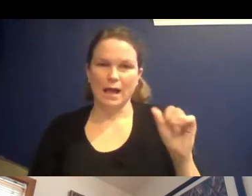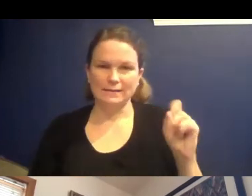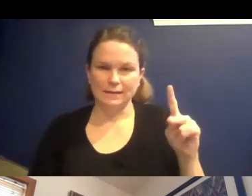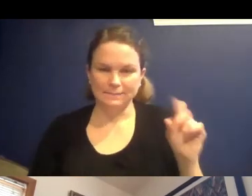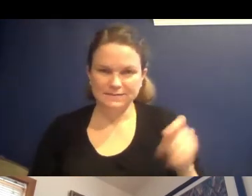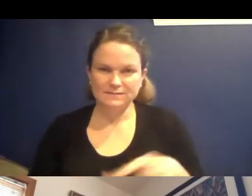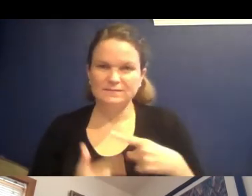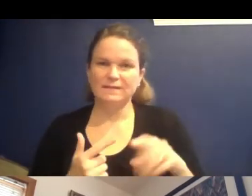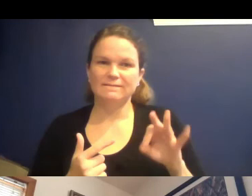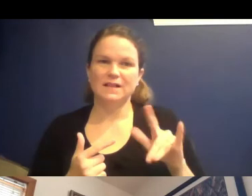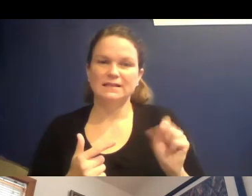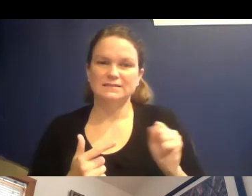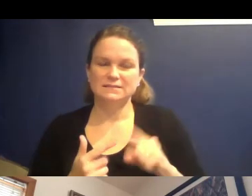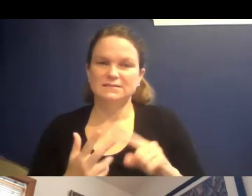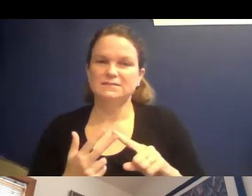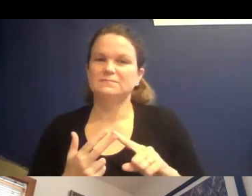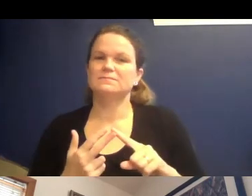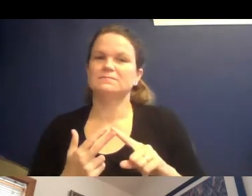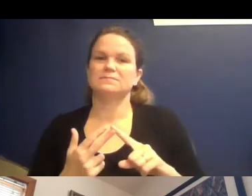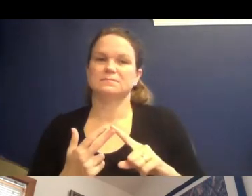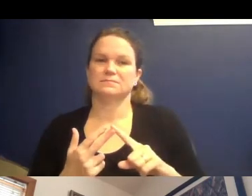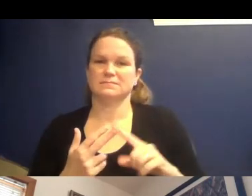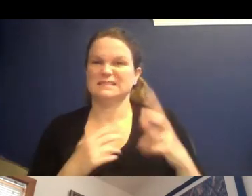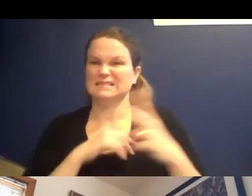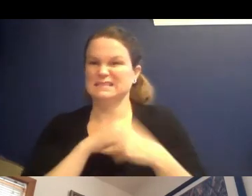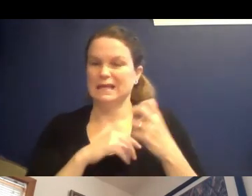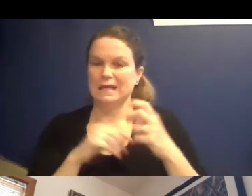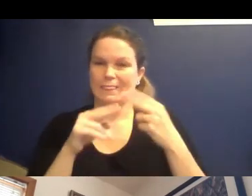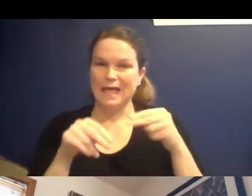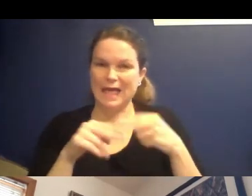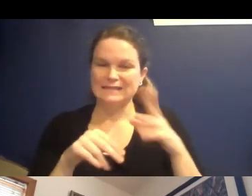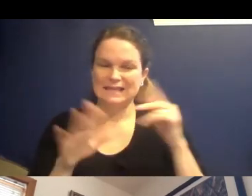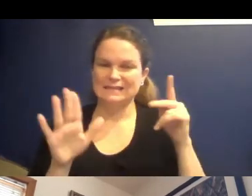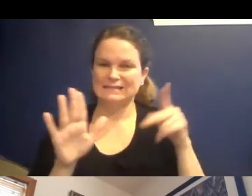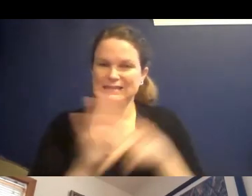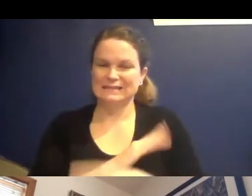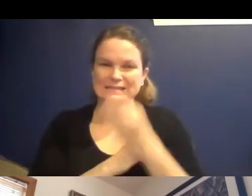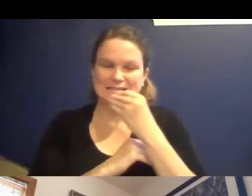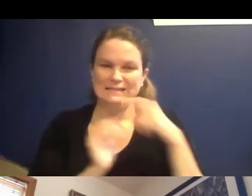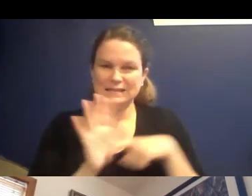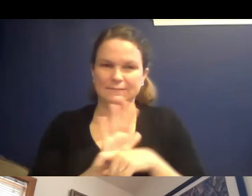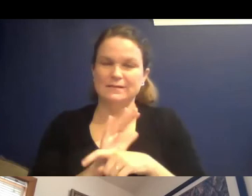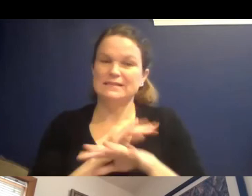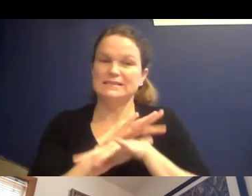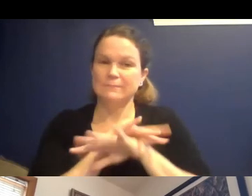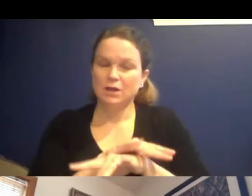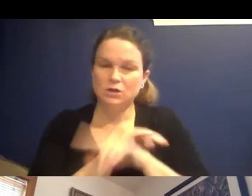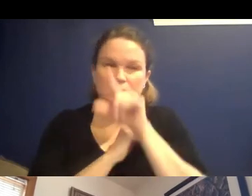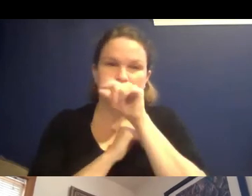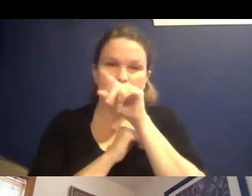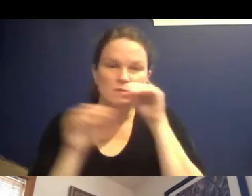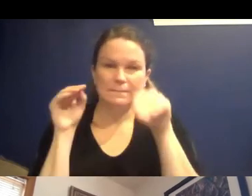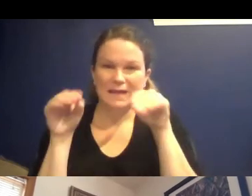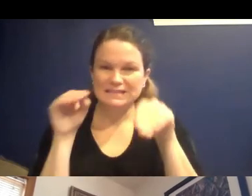flies, trichogramma wasps, parasite eggs, and caterpillars killing them. Spiders, birds, praying mantids, and wasps